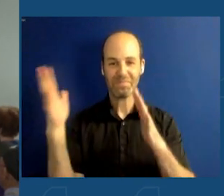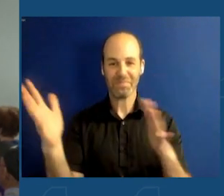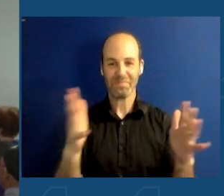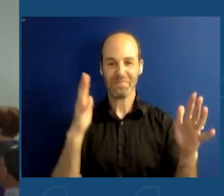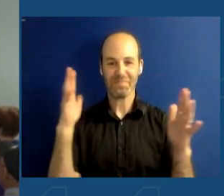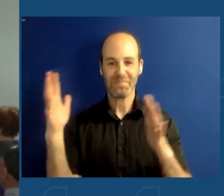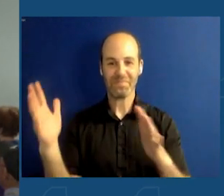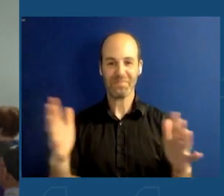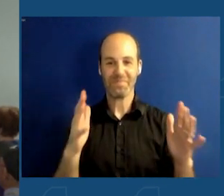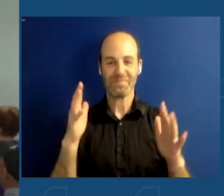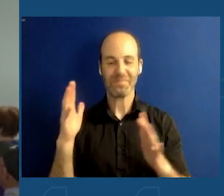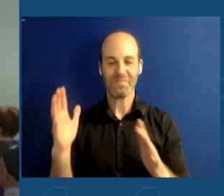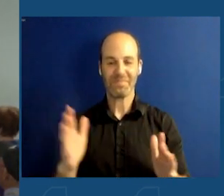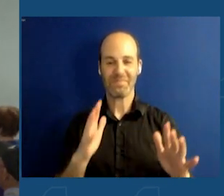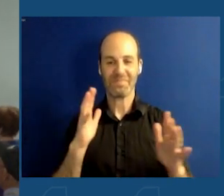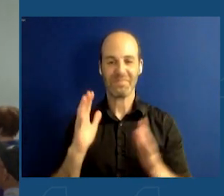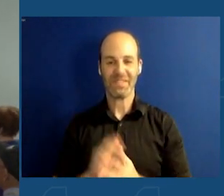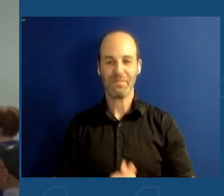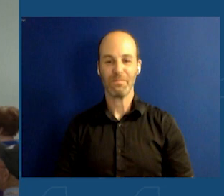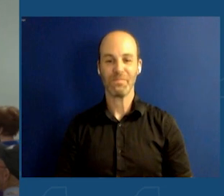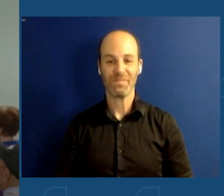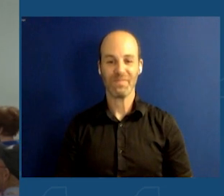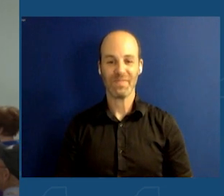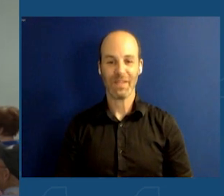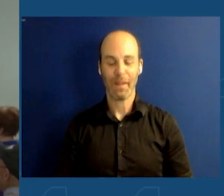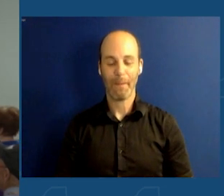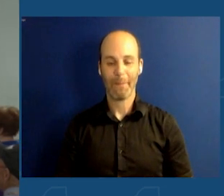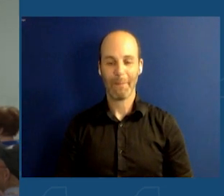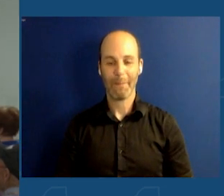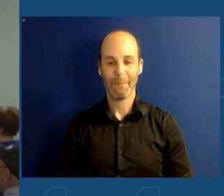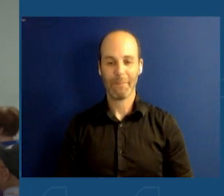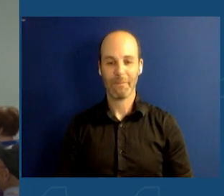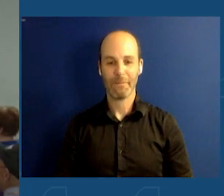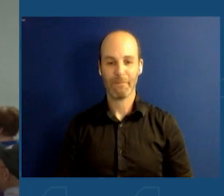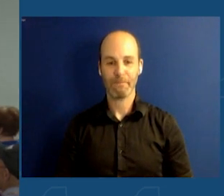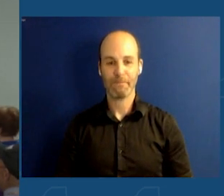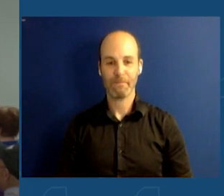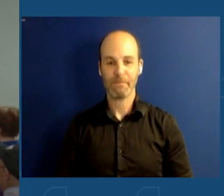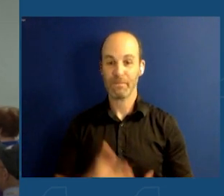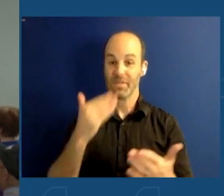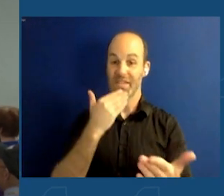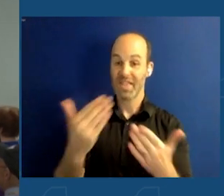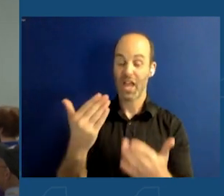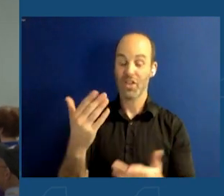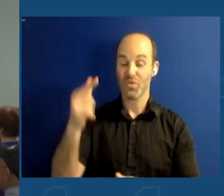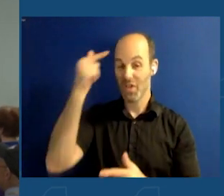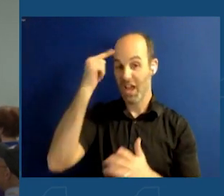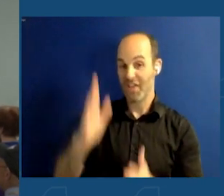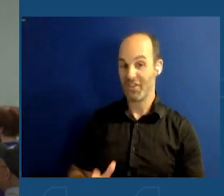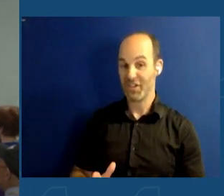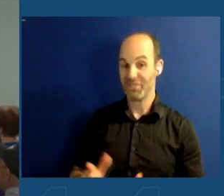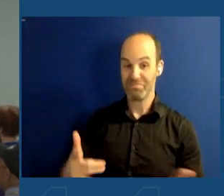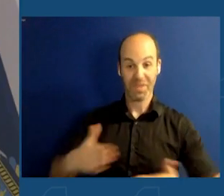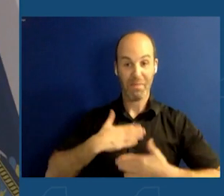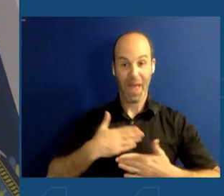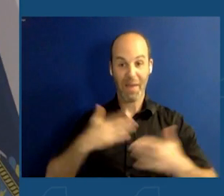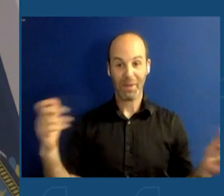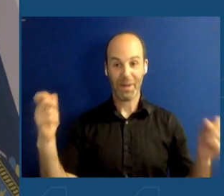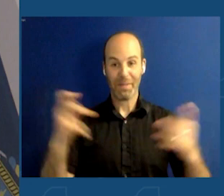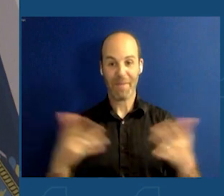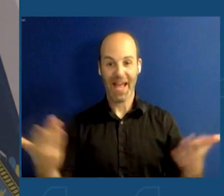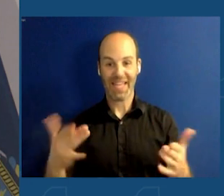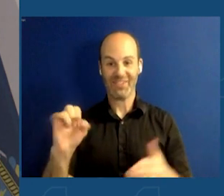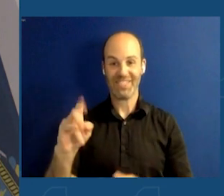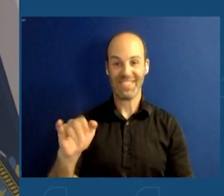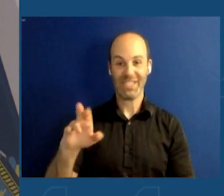Thank you, Governor. So I'm so happy to be back here in Syracuse. As the